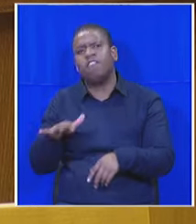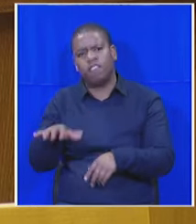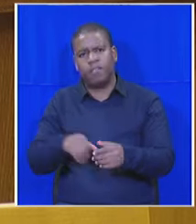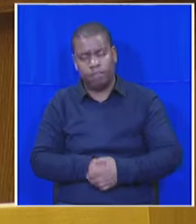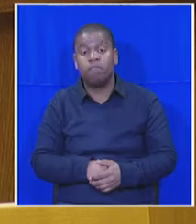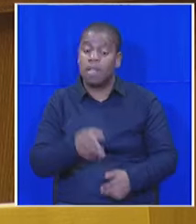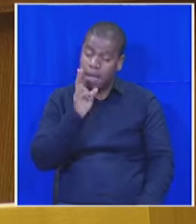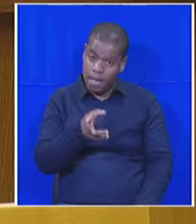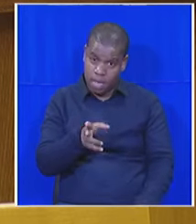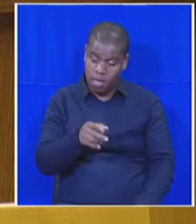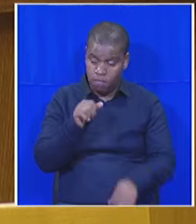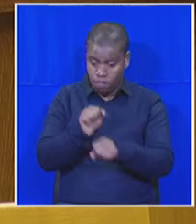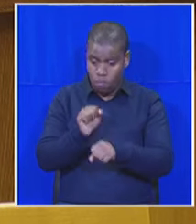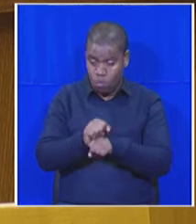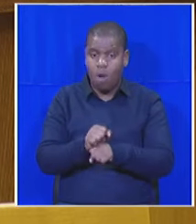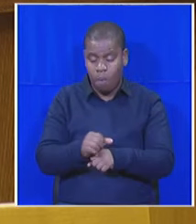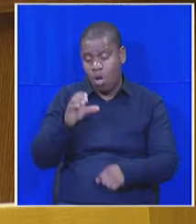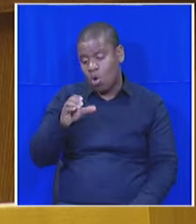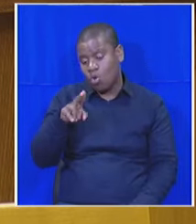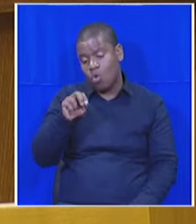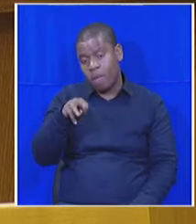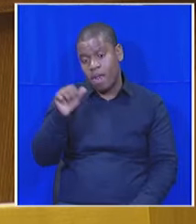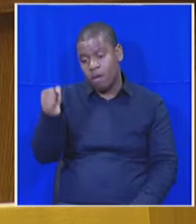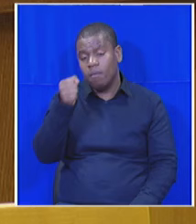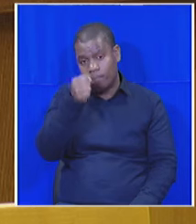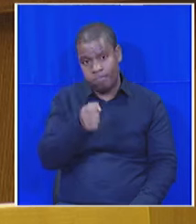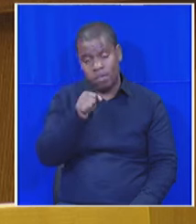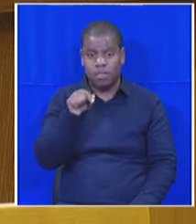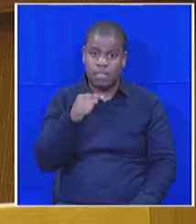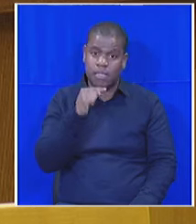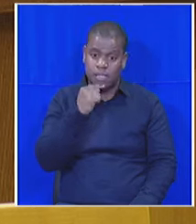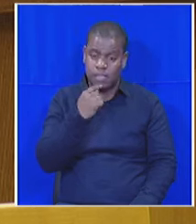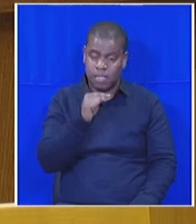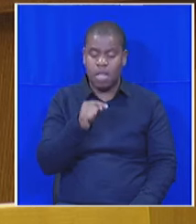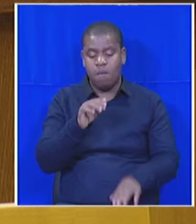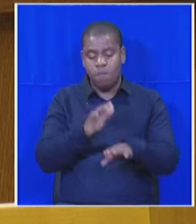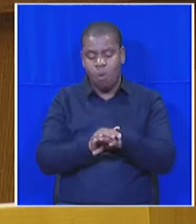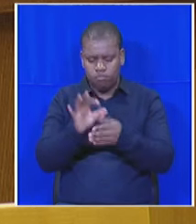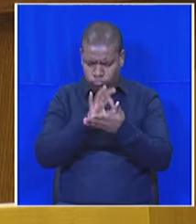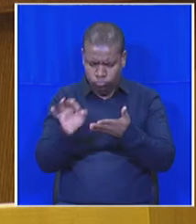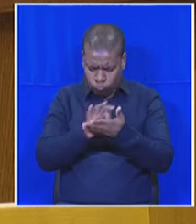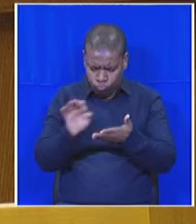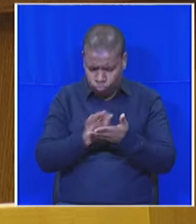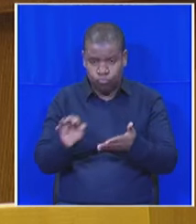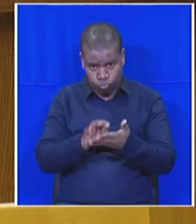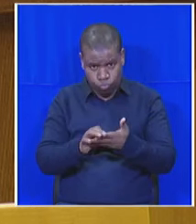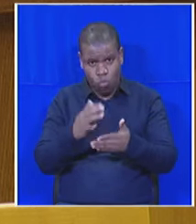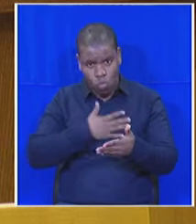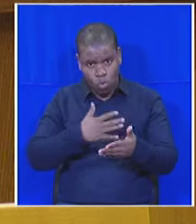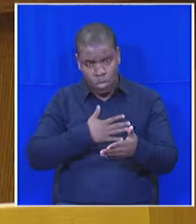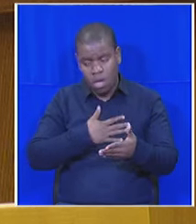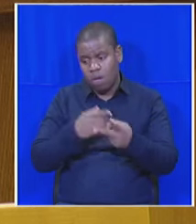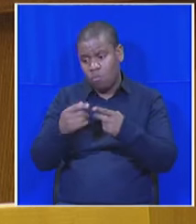Once again, like in the Cuban appointments, it seems that the desalination agreement with Iran is more important